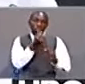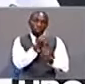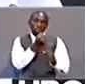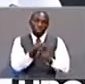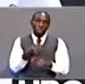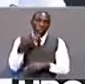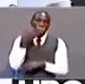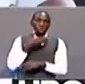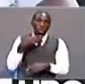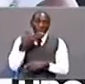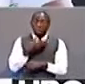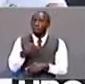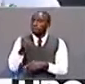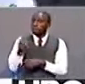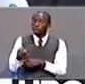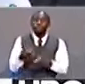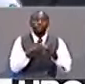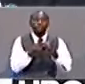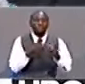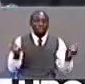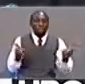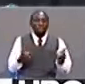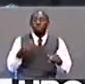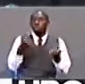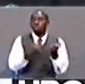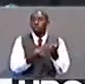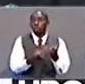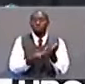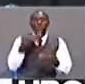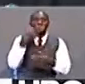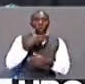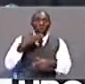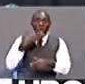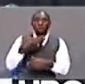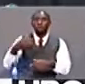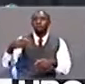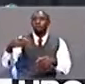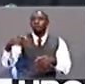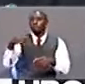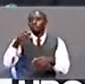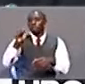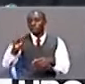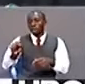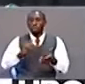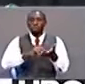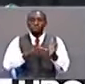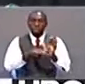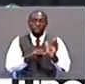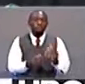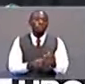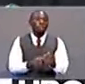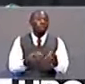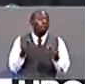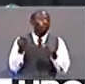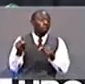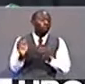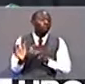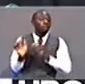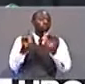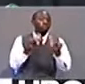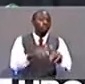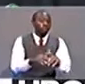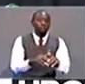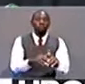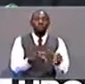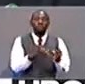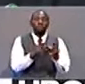the launch of Uganda's oil and gas projects. The event, which culminated into the conclusion